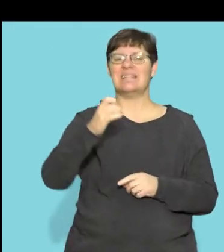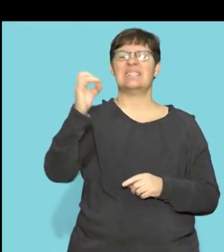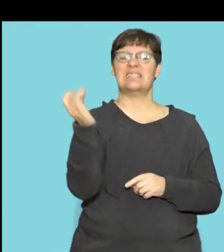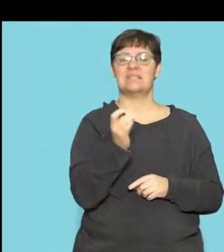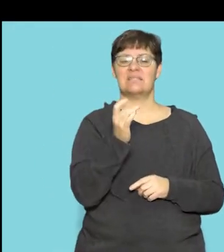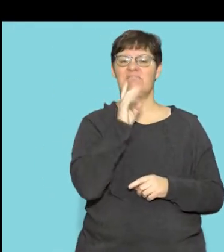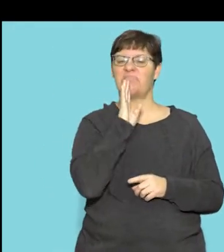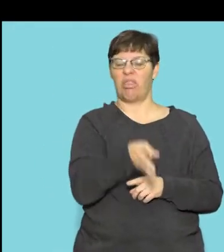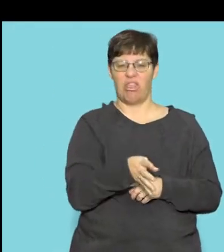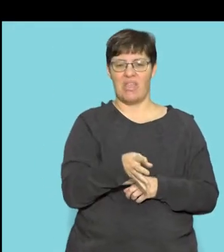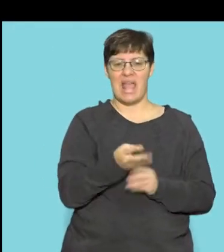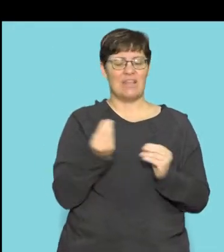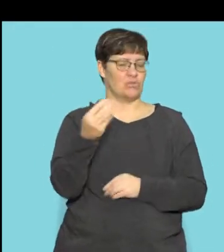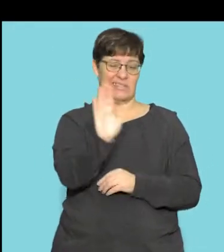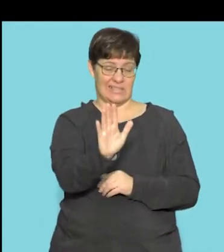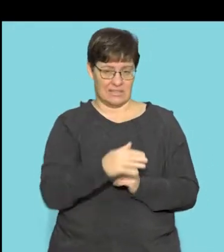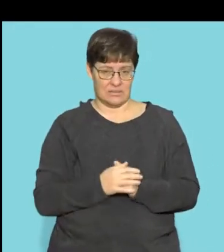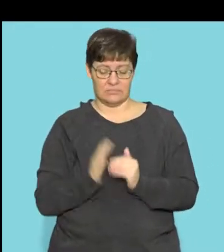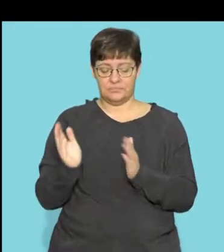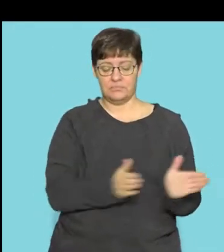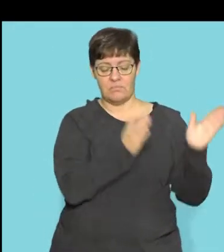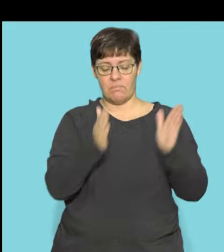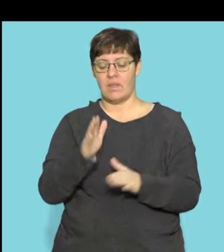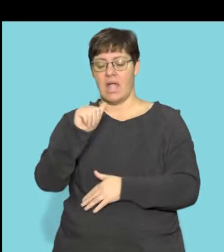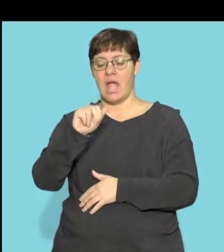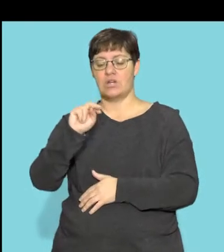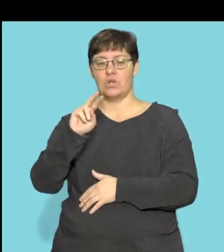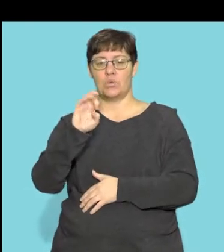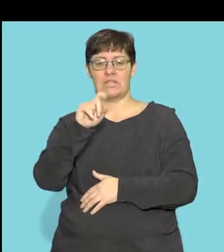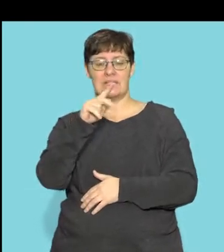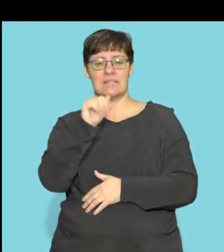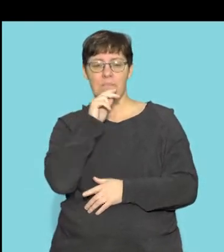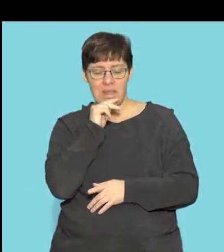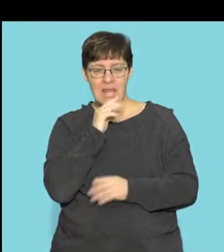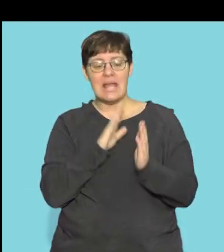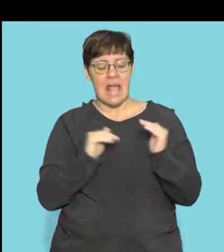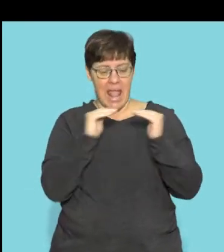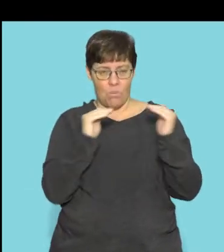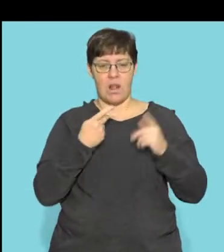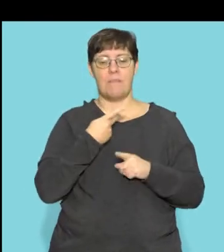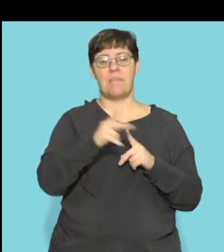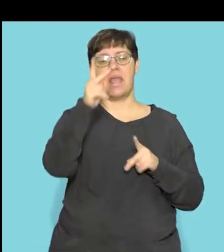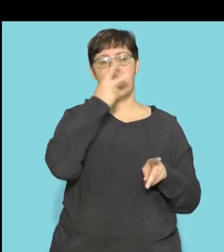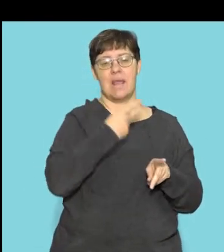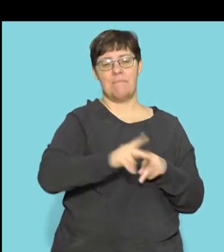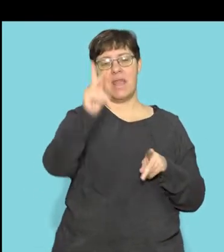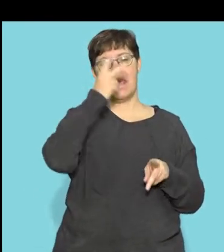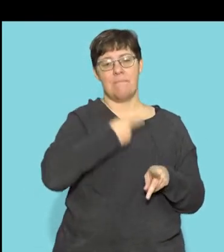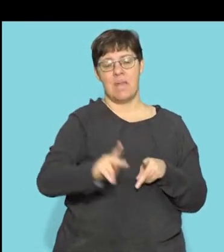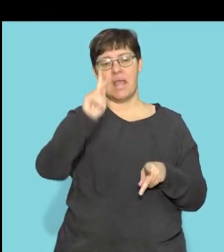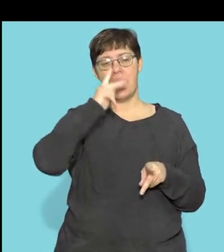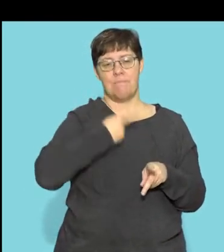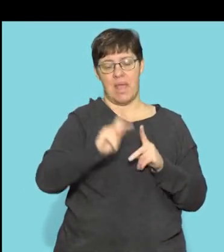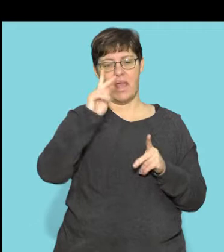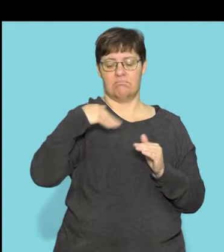interest. Now, an annuity is a number of equal payments made at regular intervals of